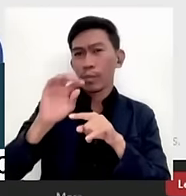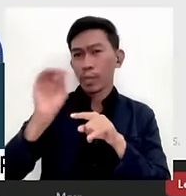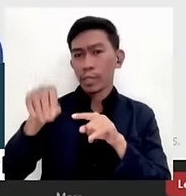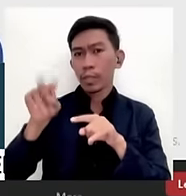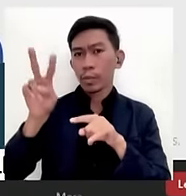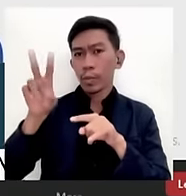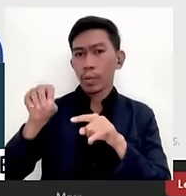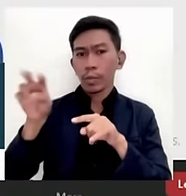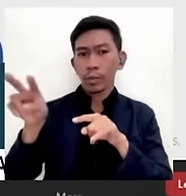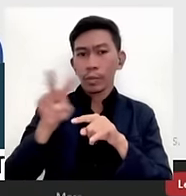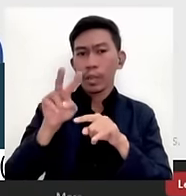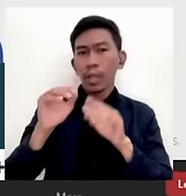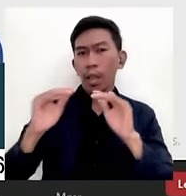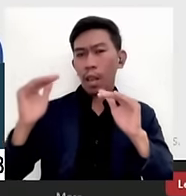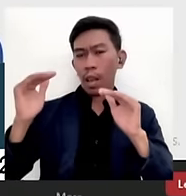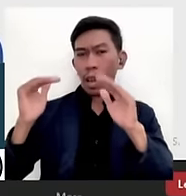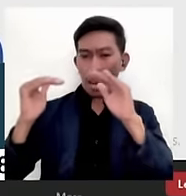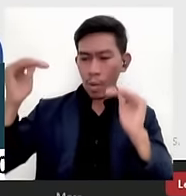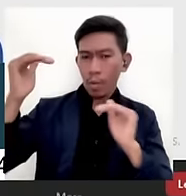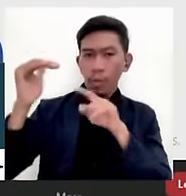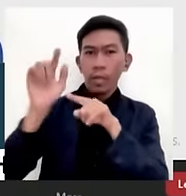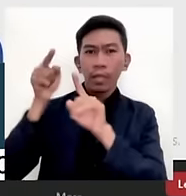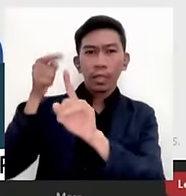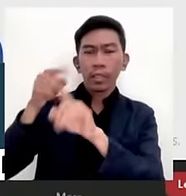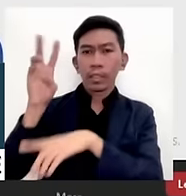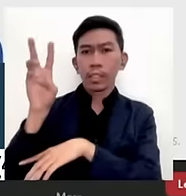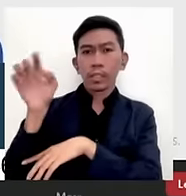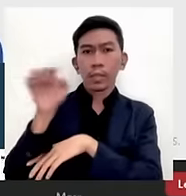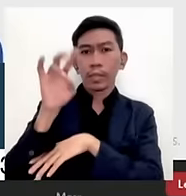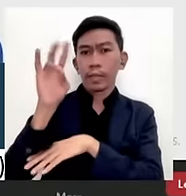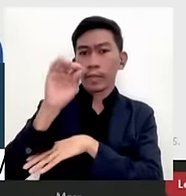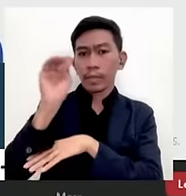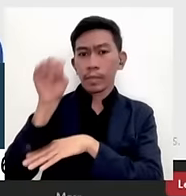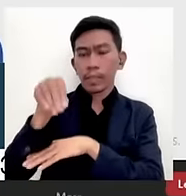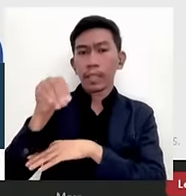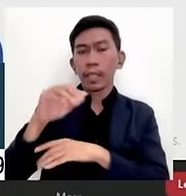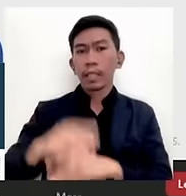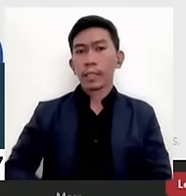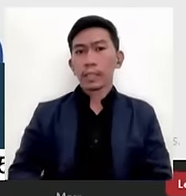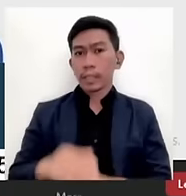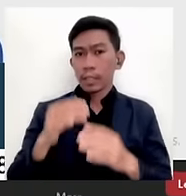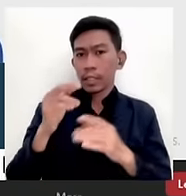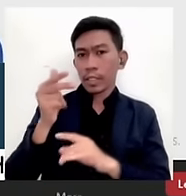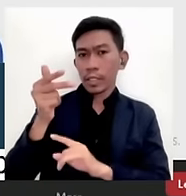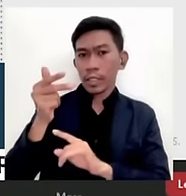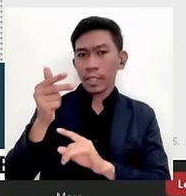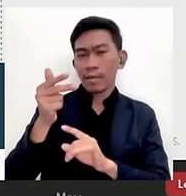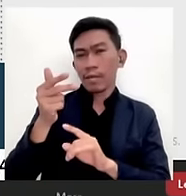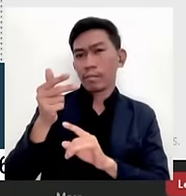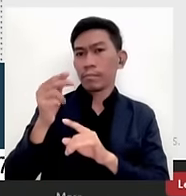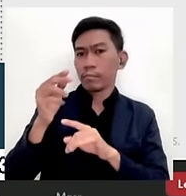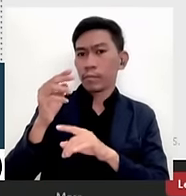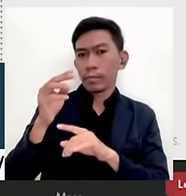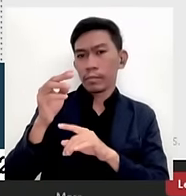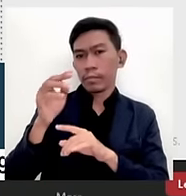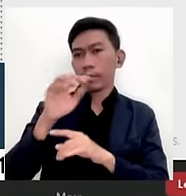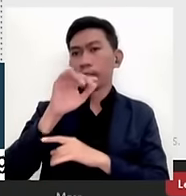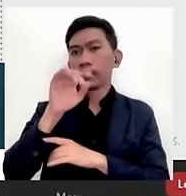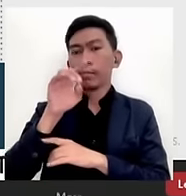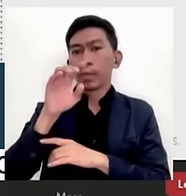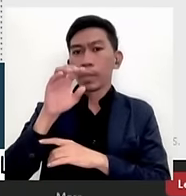the government target of 6-7%. Carmina, the fourth quarter of 2023 also slowed down to 5.6%